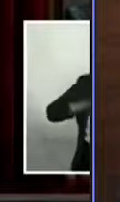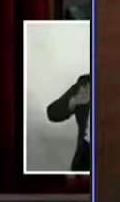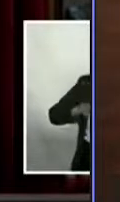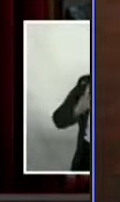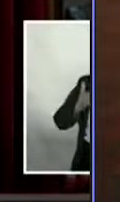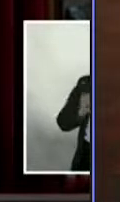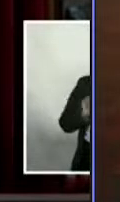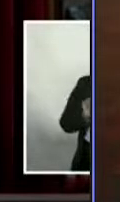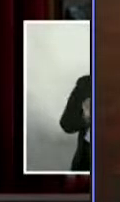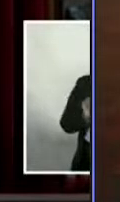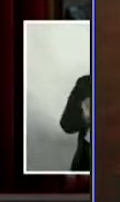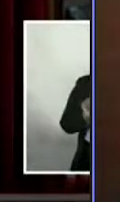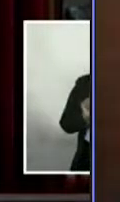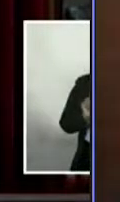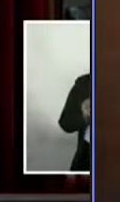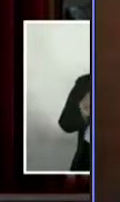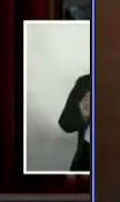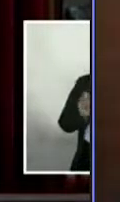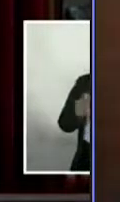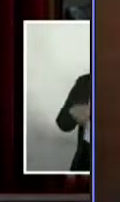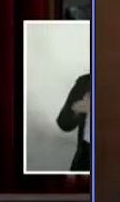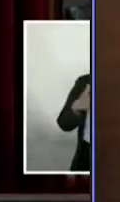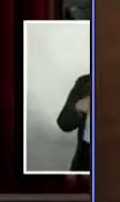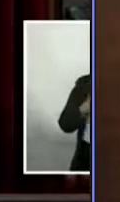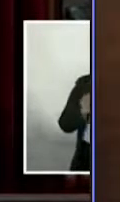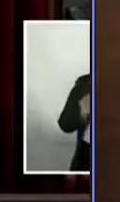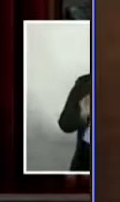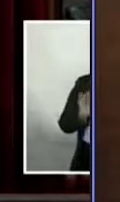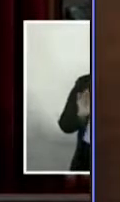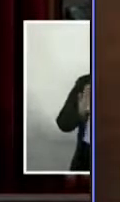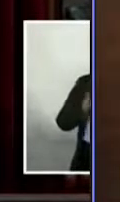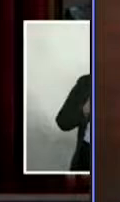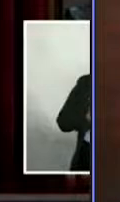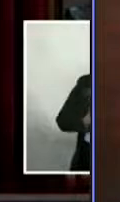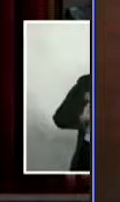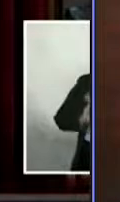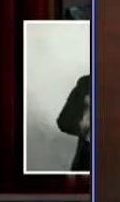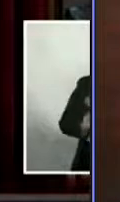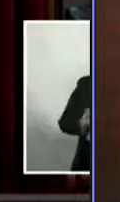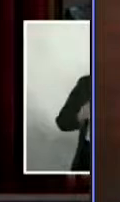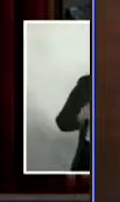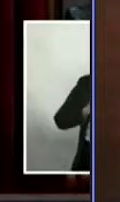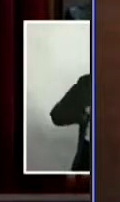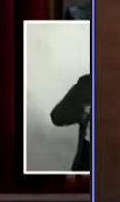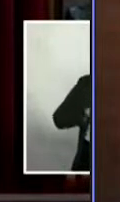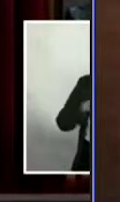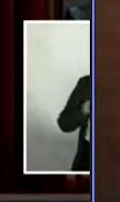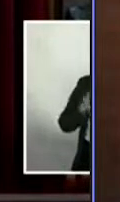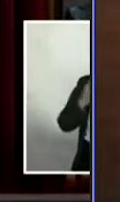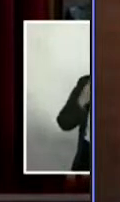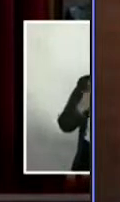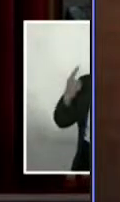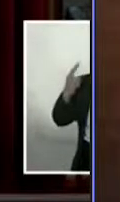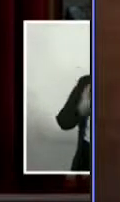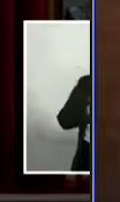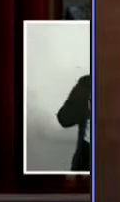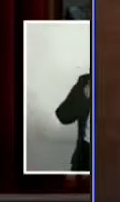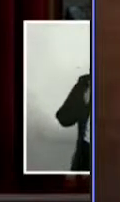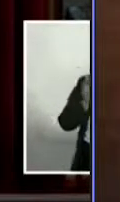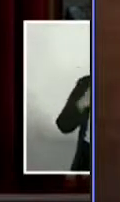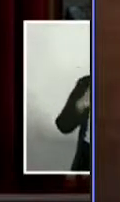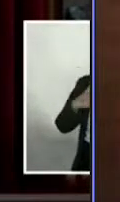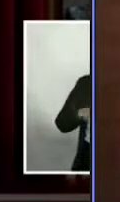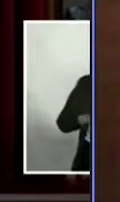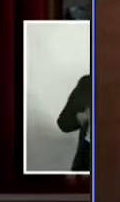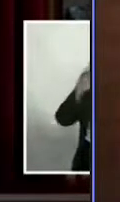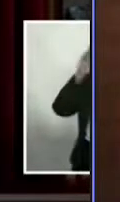encountered by the program, which of course resulted in the declaration of the disaster. And I don't need to remind everyone of the